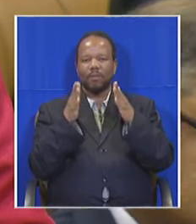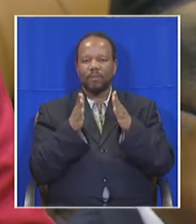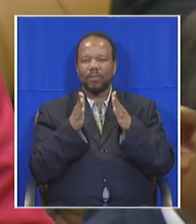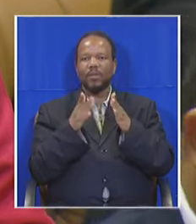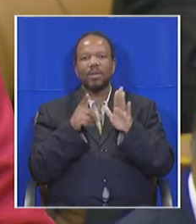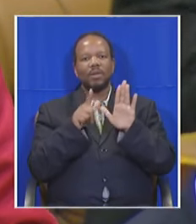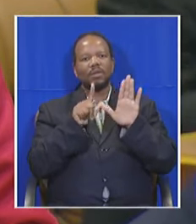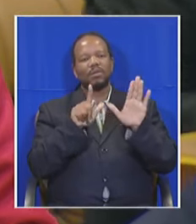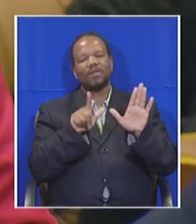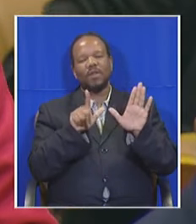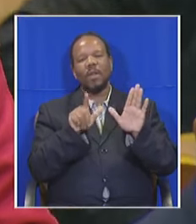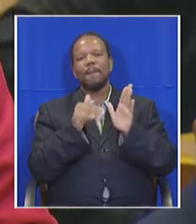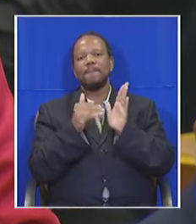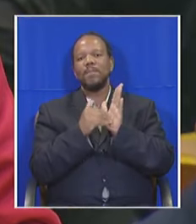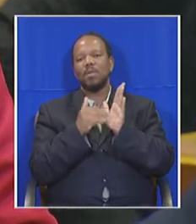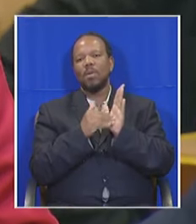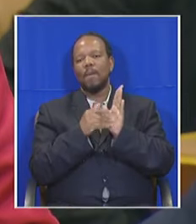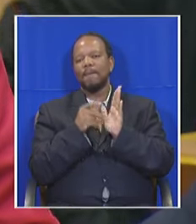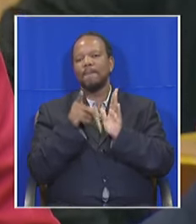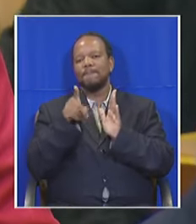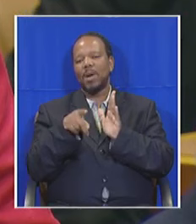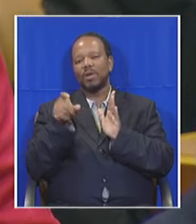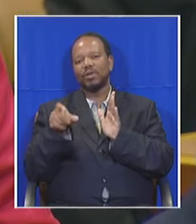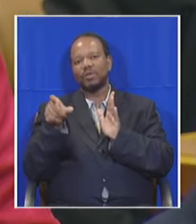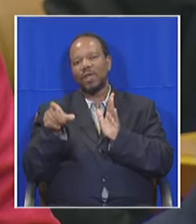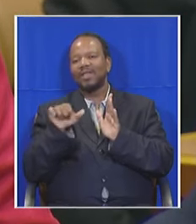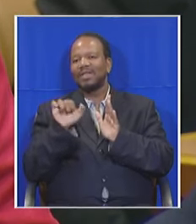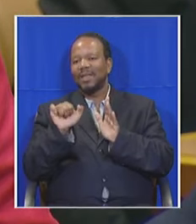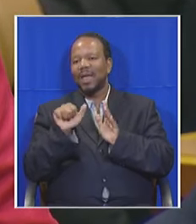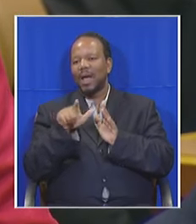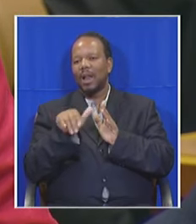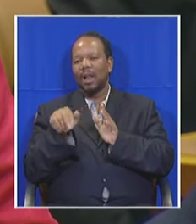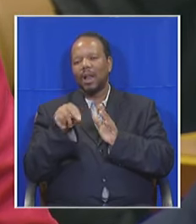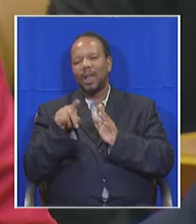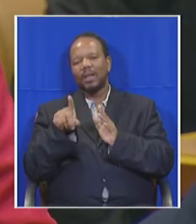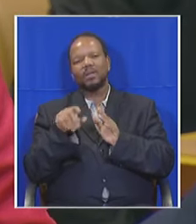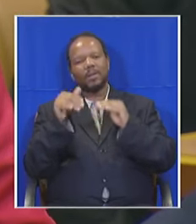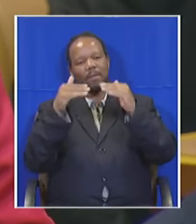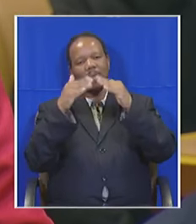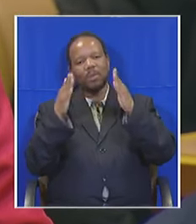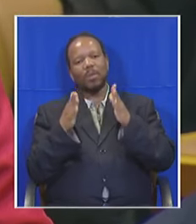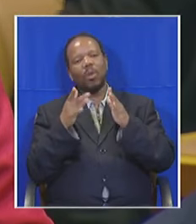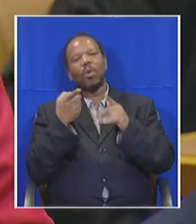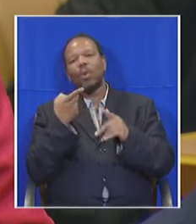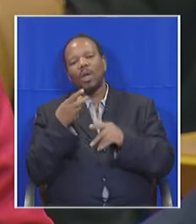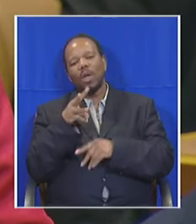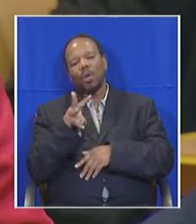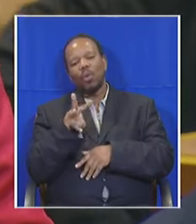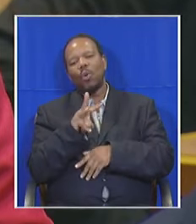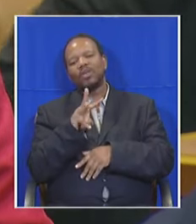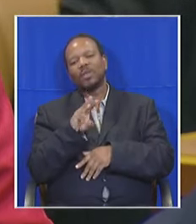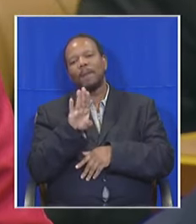million Palestinians from their land. Further acknowledge that the illegal settlement building in the West Bank and the cutting off